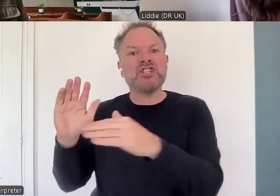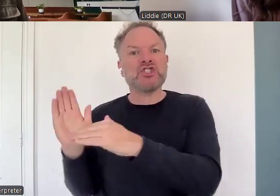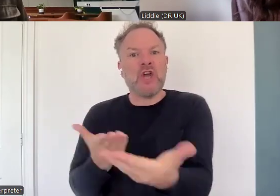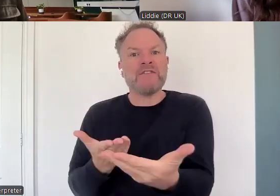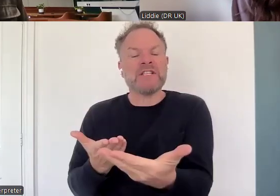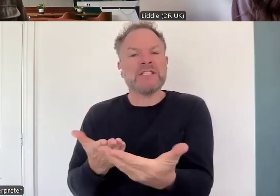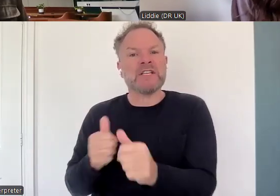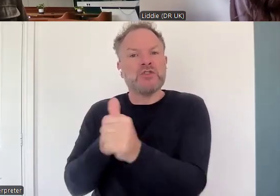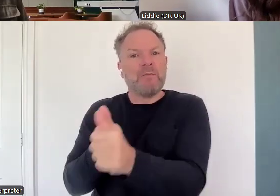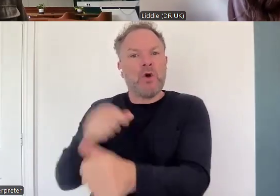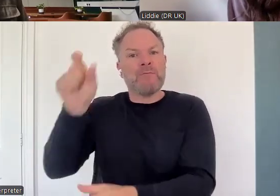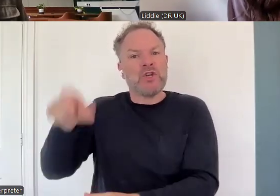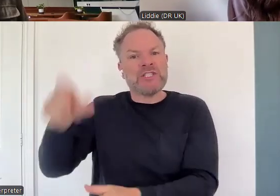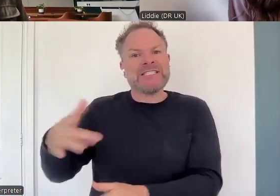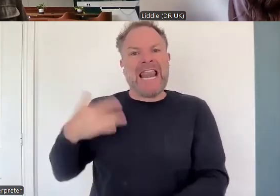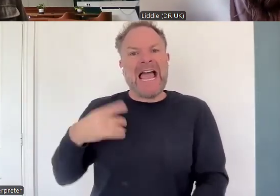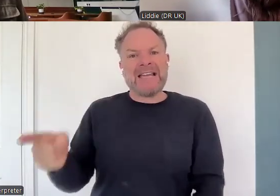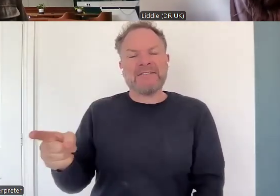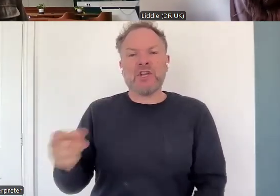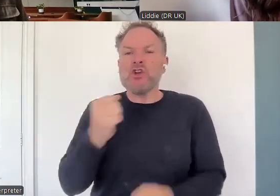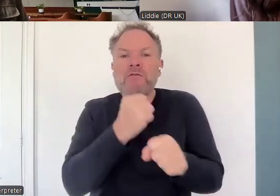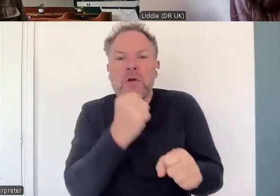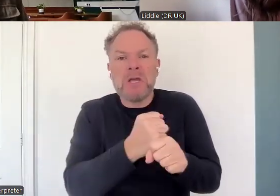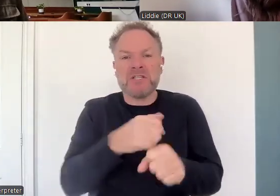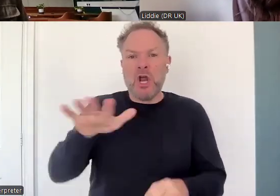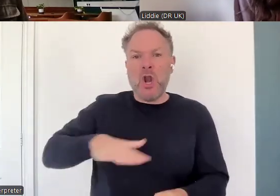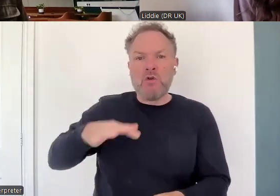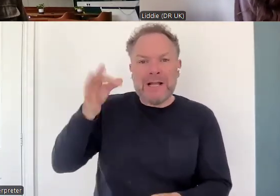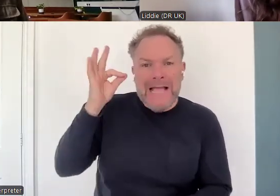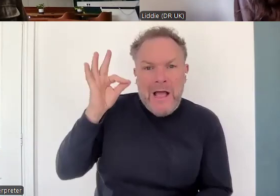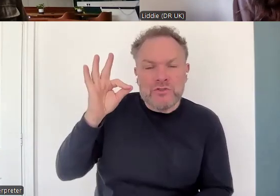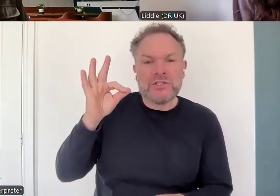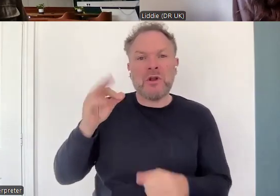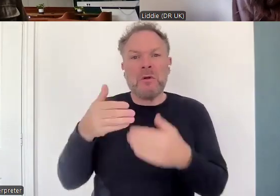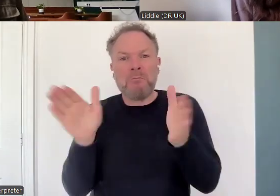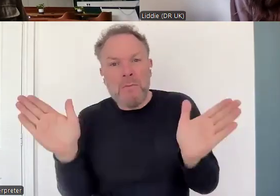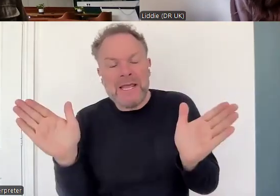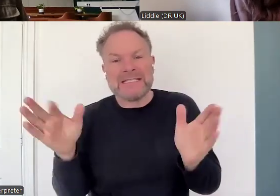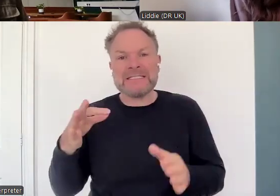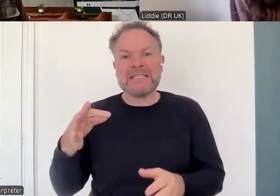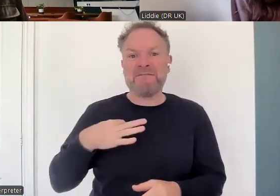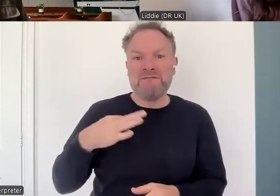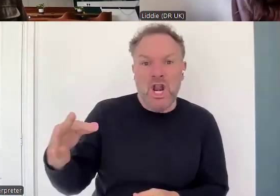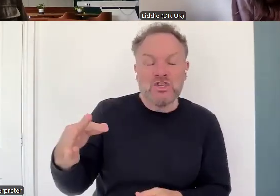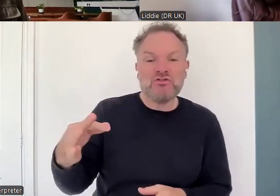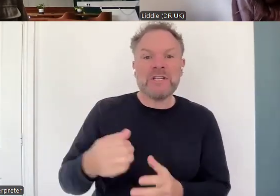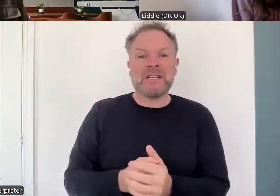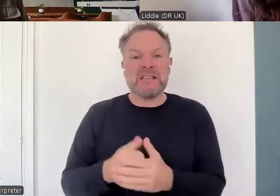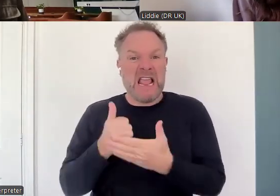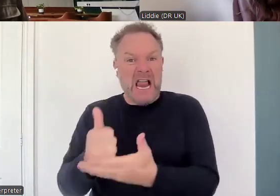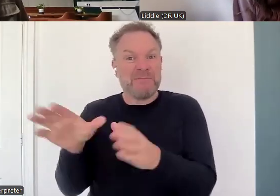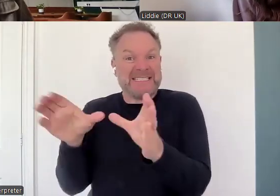people's lives. So from government to local authorities, the public sector, voluntary sector, helping teams to